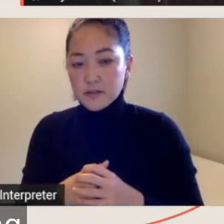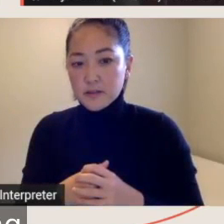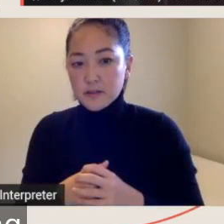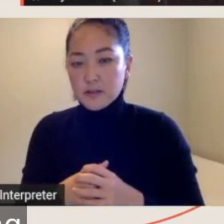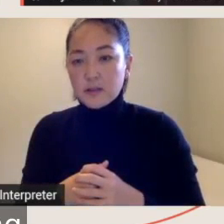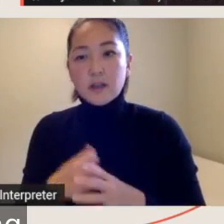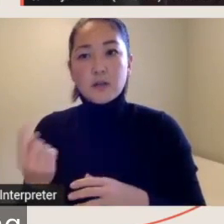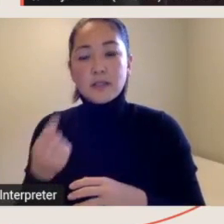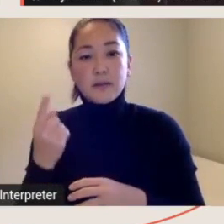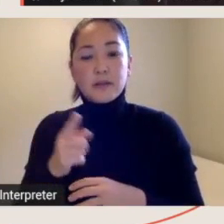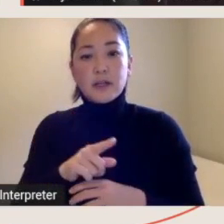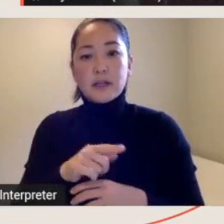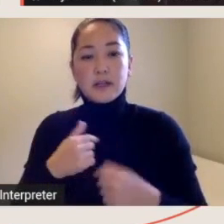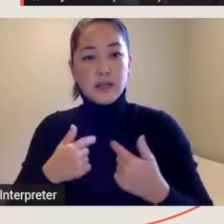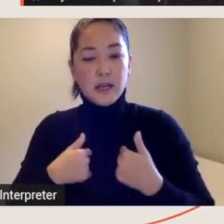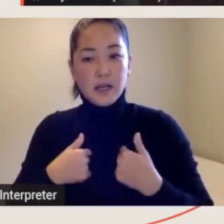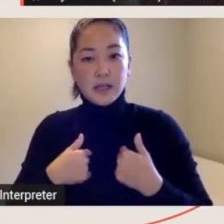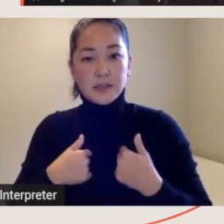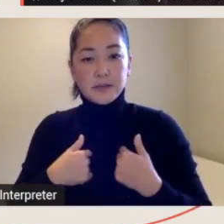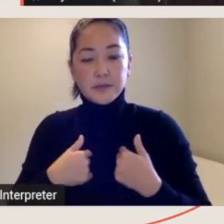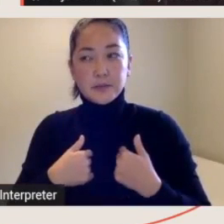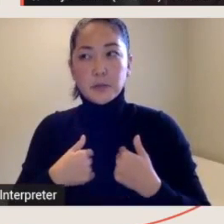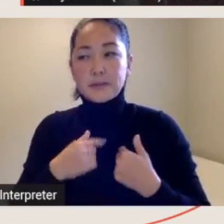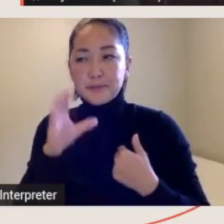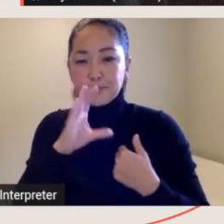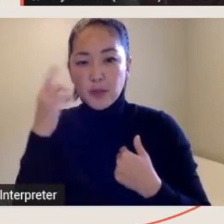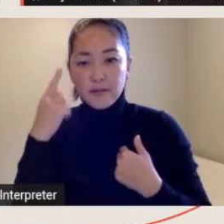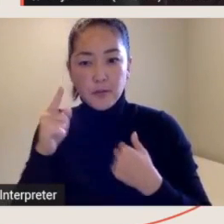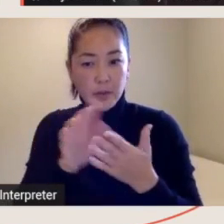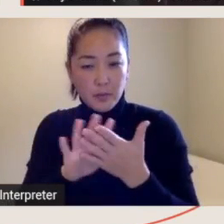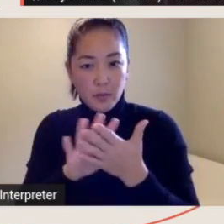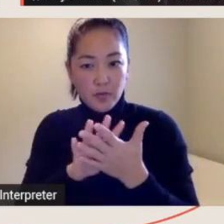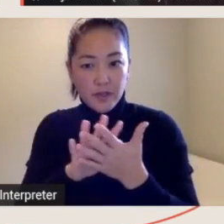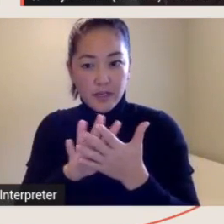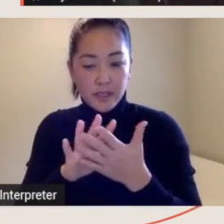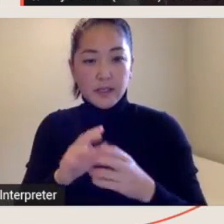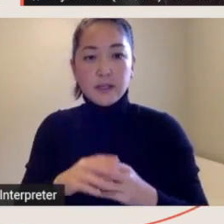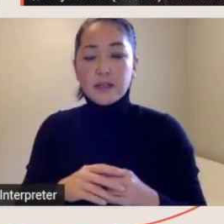it was something we were looking for to bring it in the film, mm-hmm. because this would,